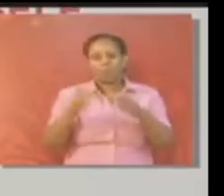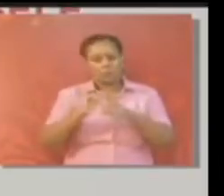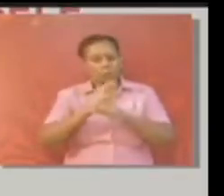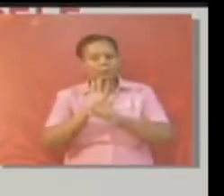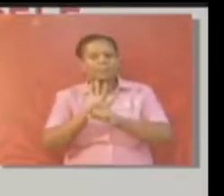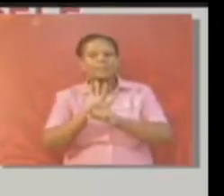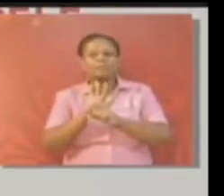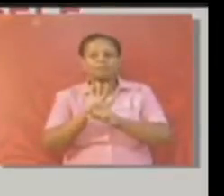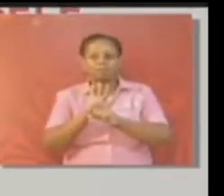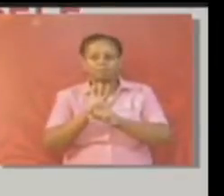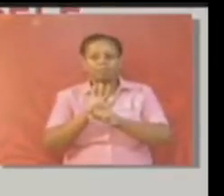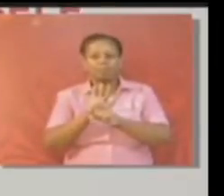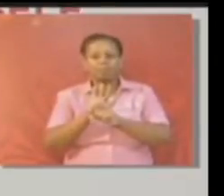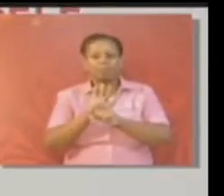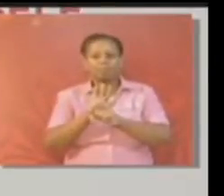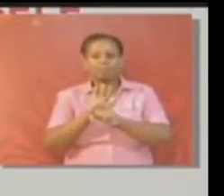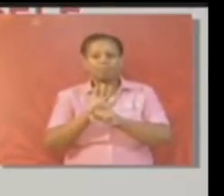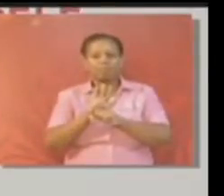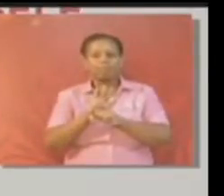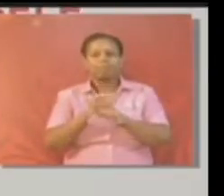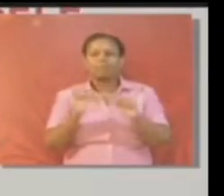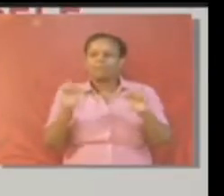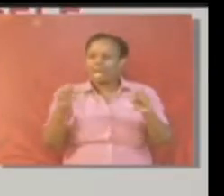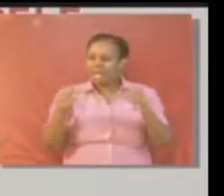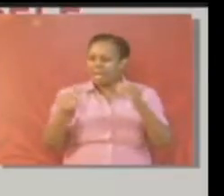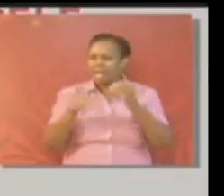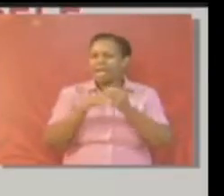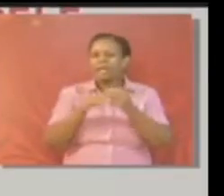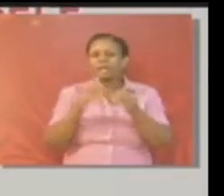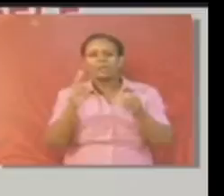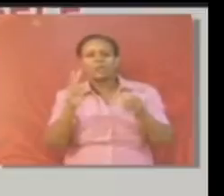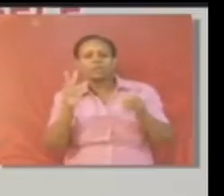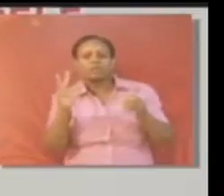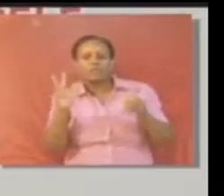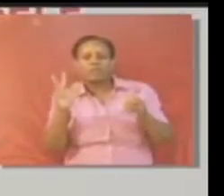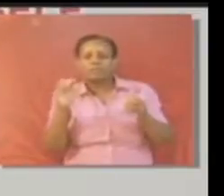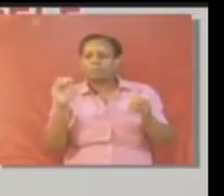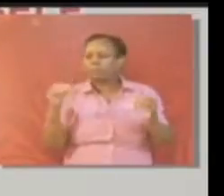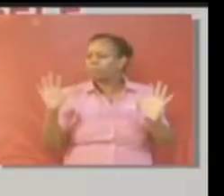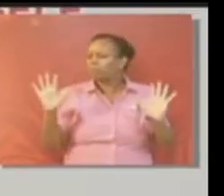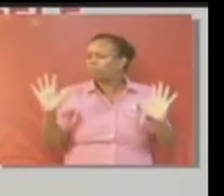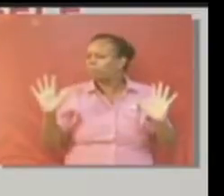without shutting down the country. And that should be our goal as a country.